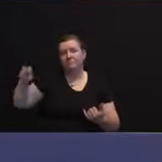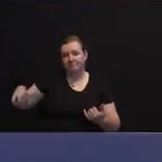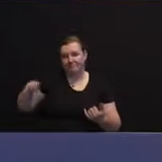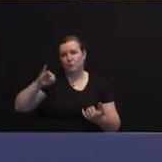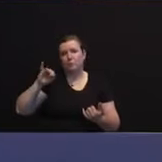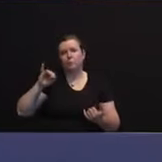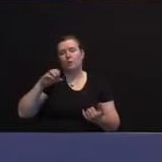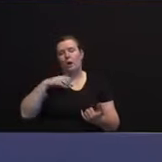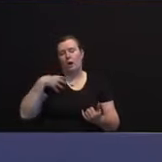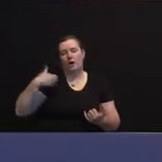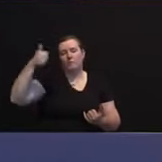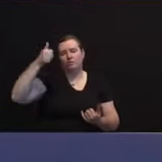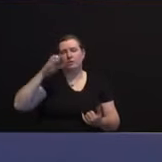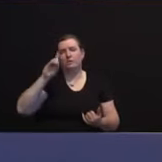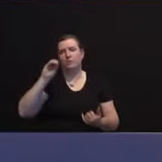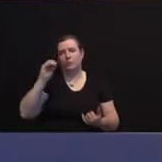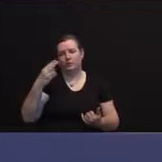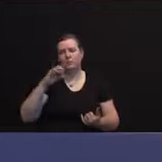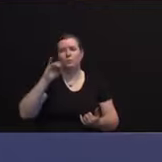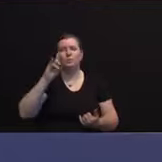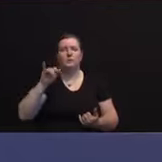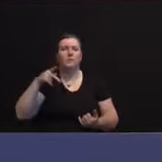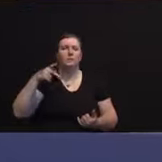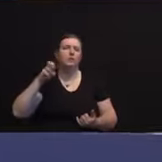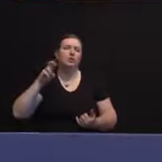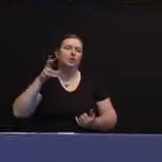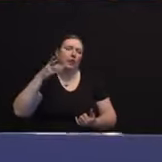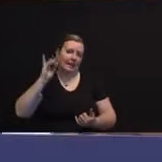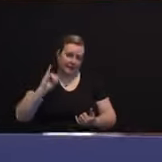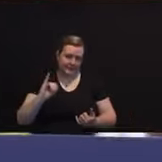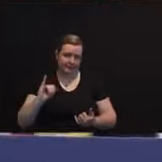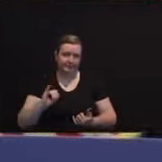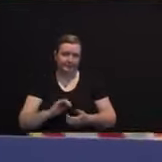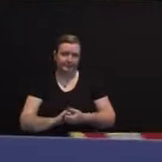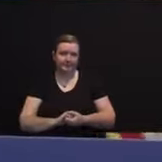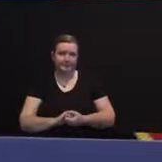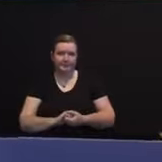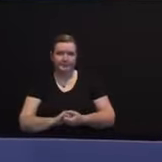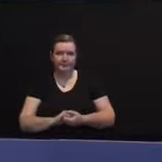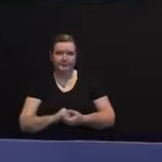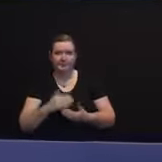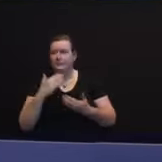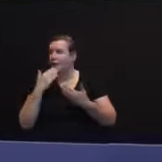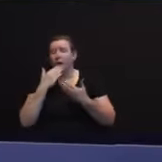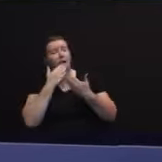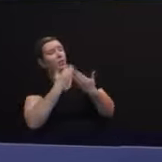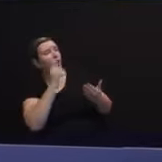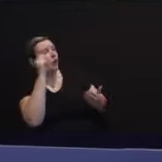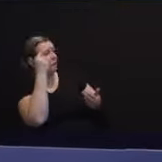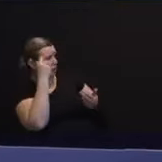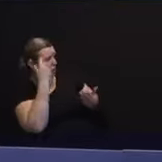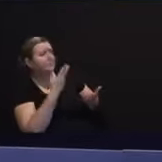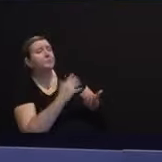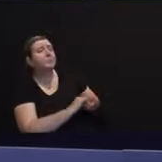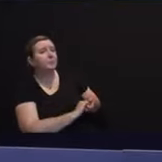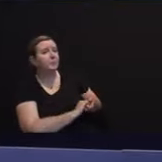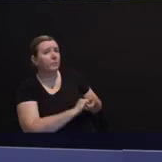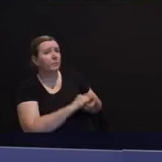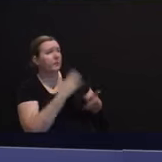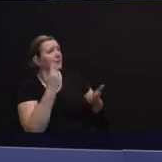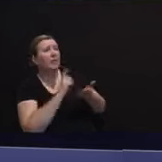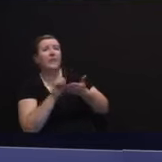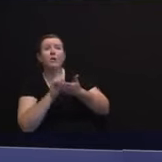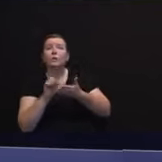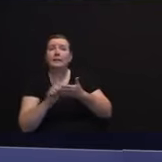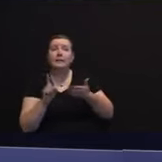of the Department of Health, Judy Persichilli. Thank you, Governor, and good afternoon. Well, every week I join a call with other state